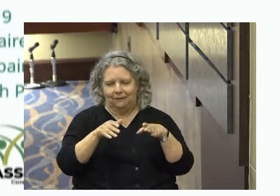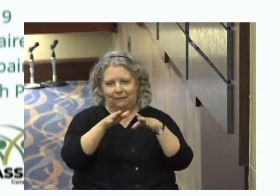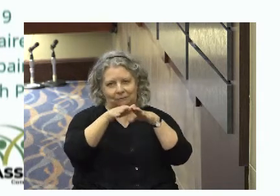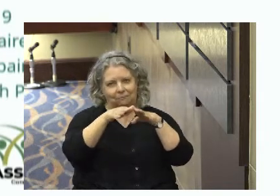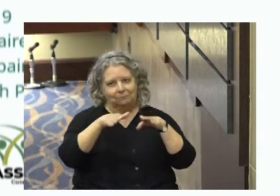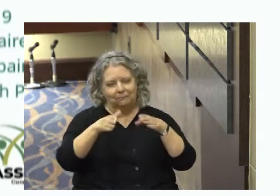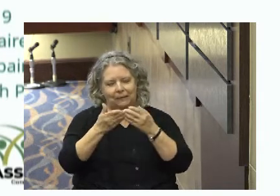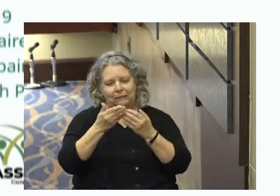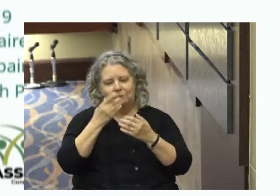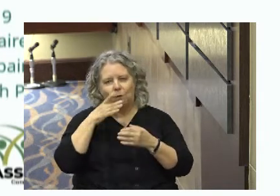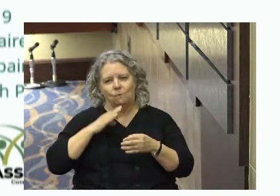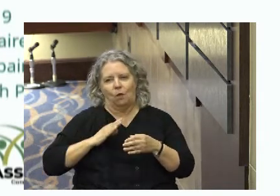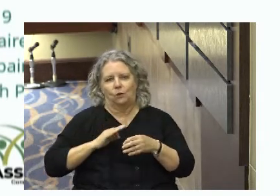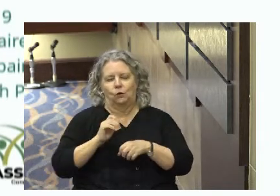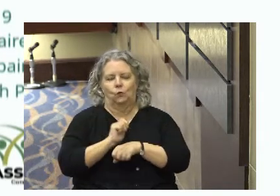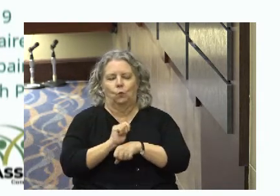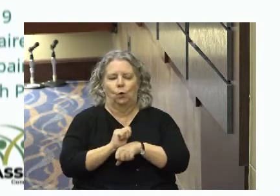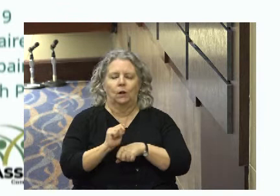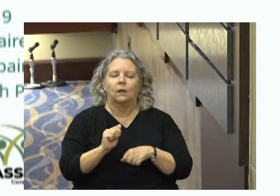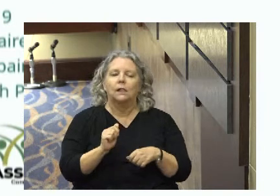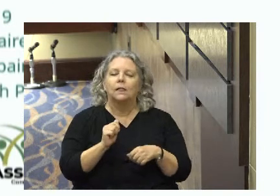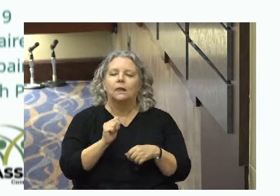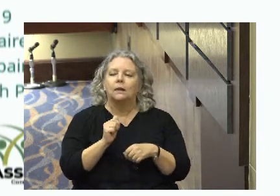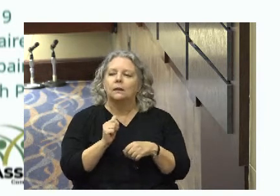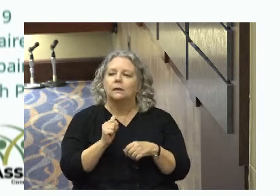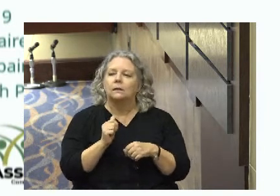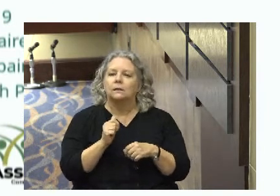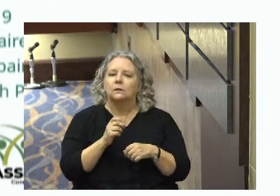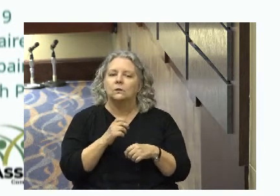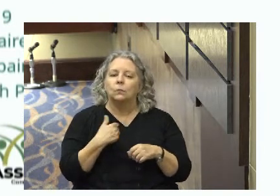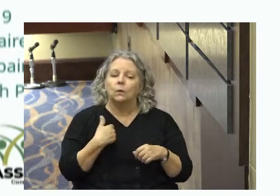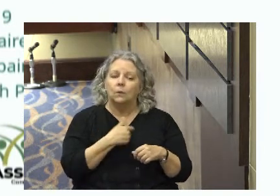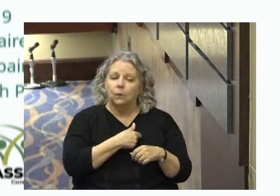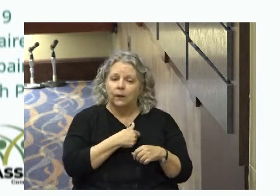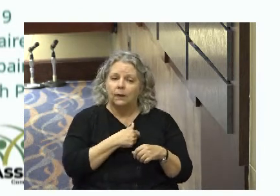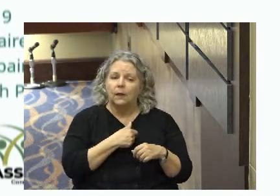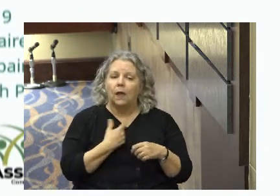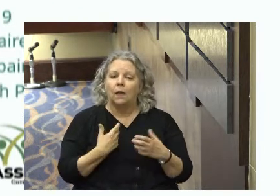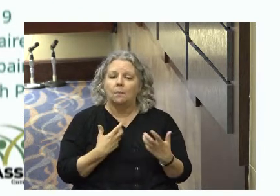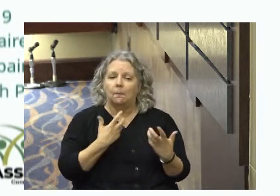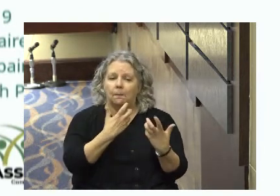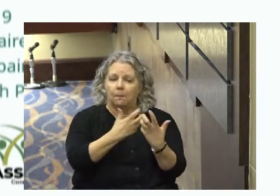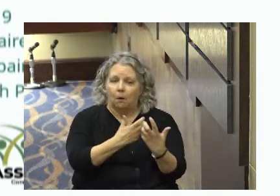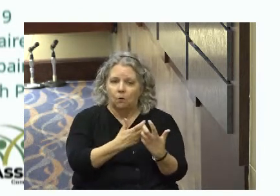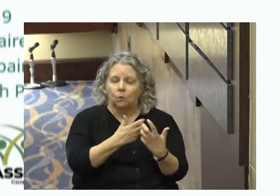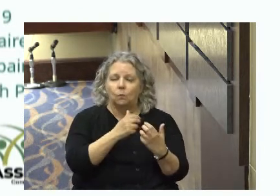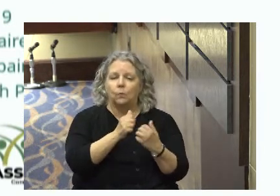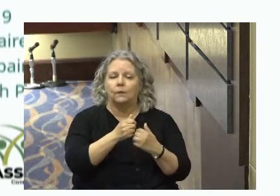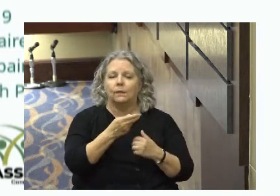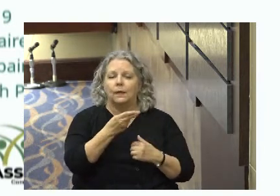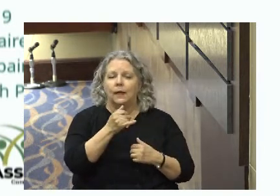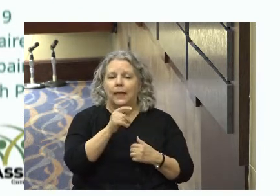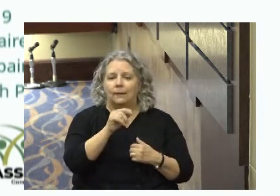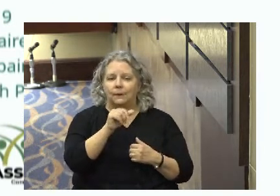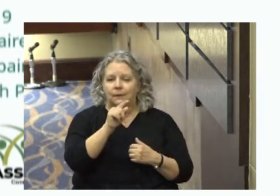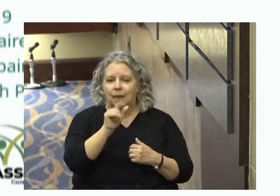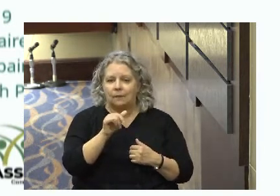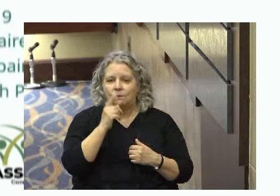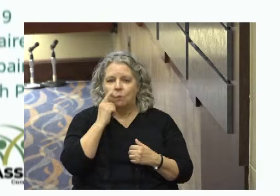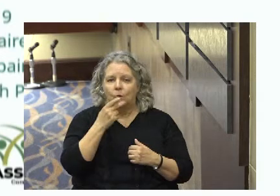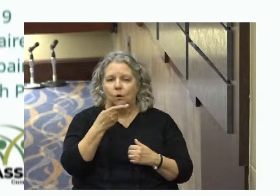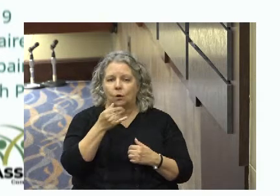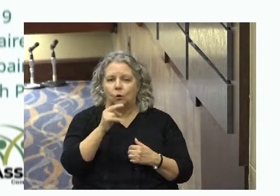home freeze repair program. We partnered with Habitat for Humanity to shoulder that effort, and we helped 34 homes,